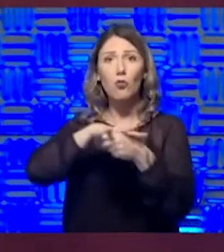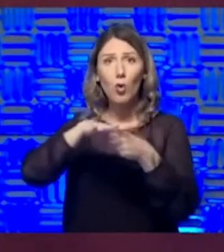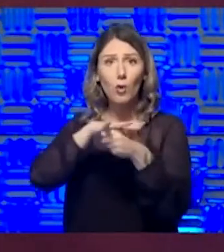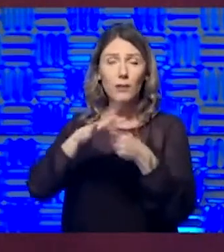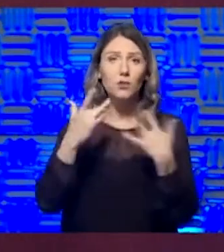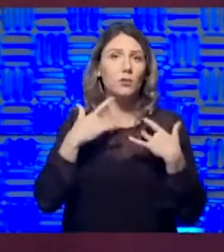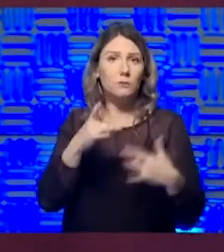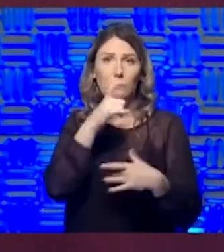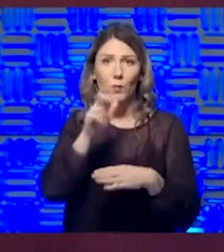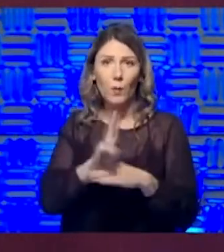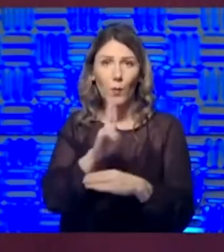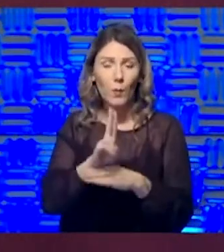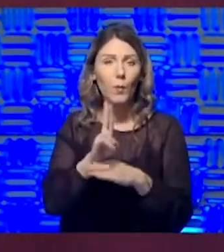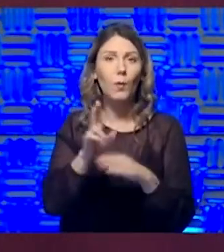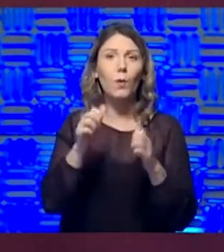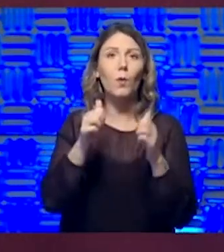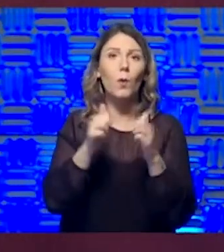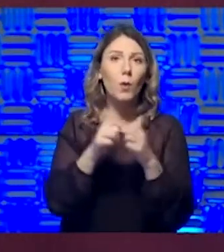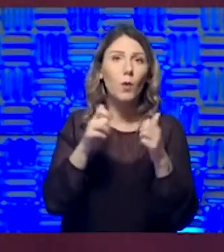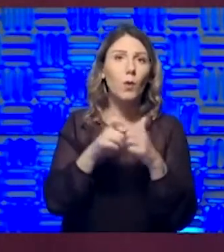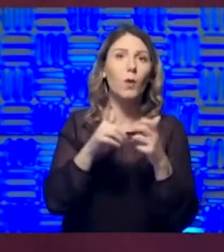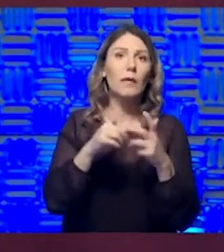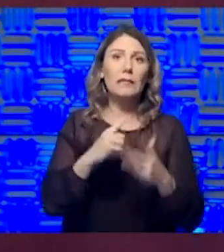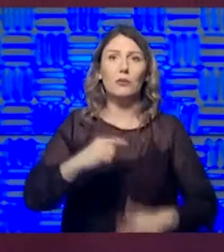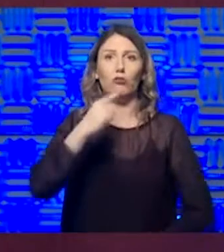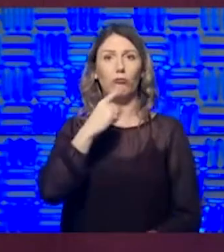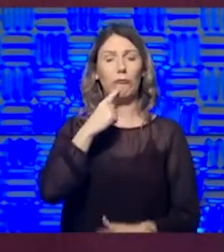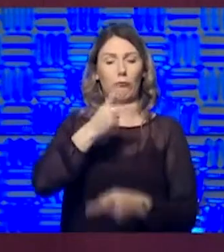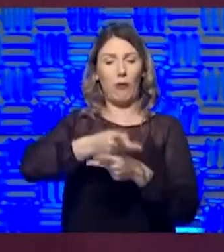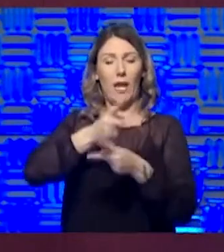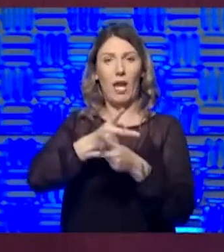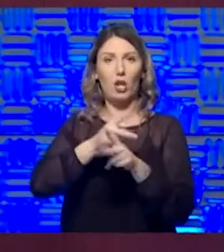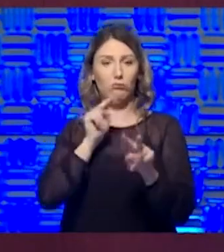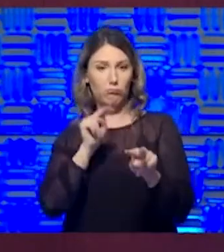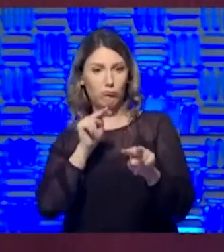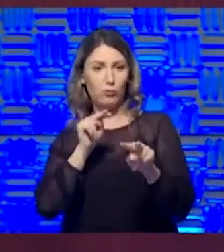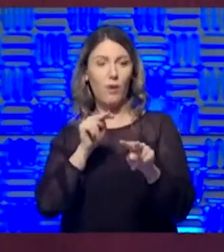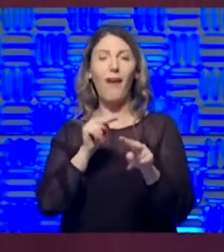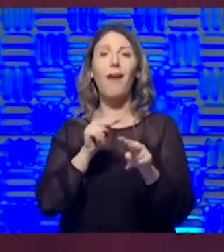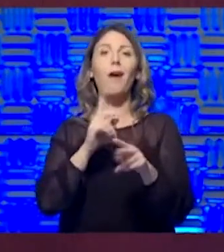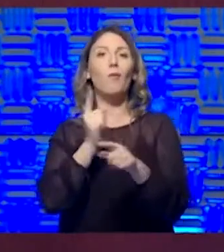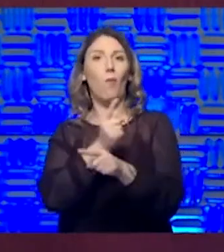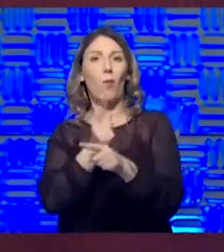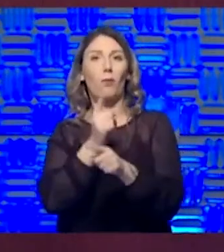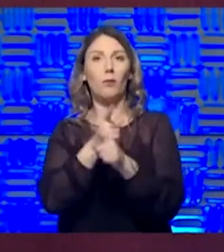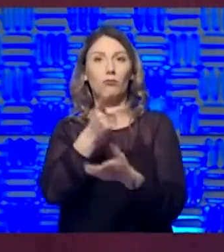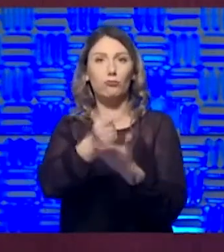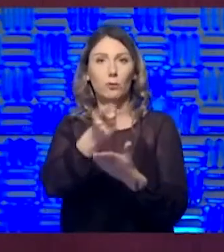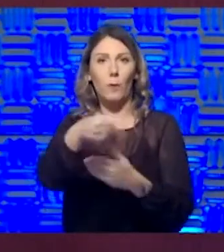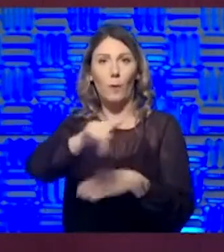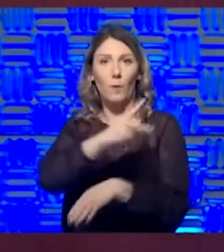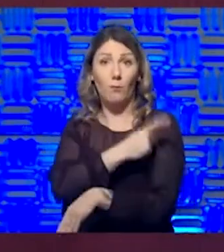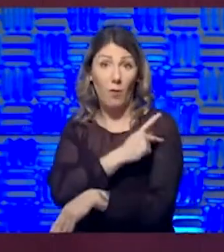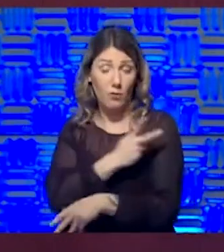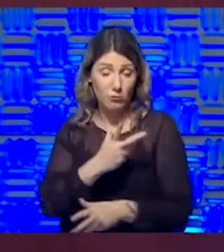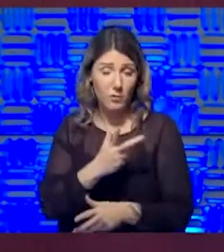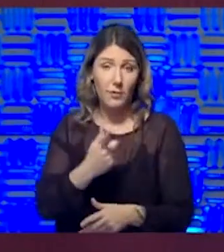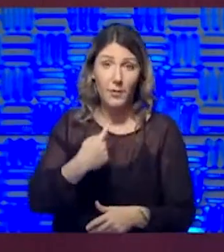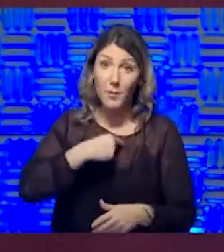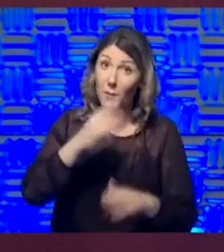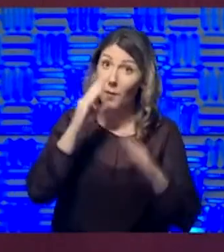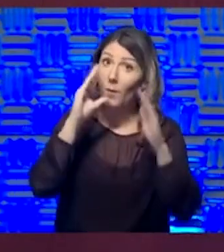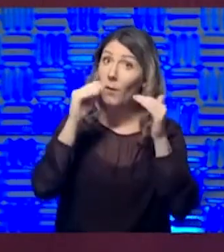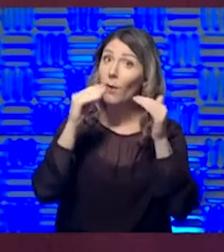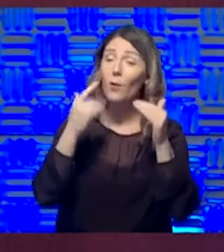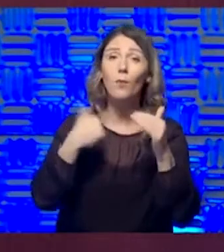use, with critical care supervision adequately to treat patients. And so we hope, you know,